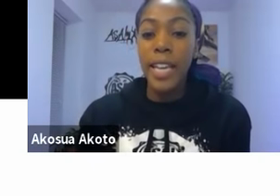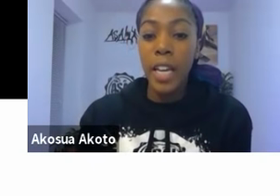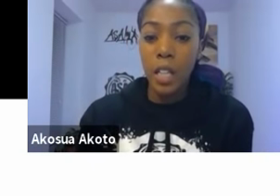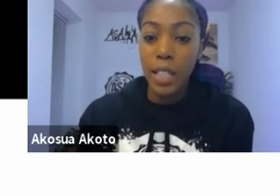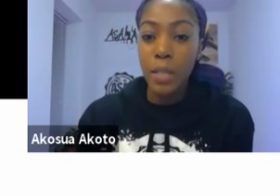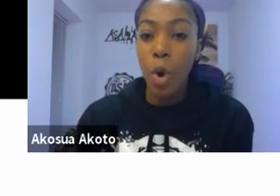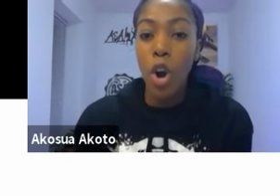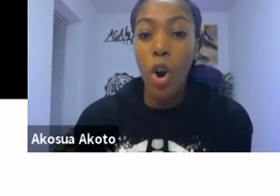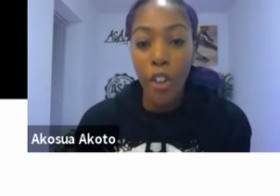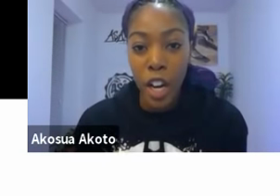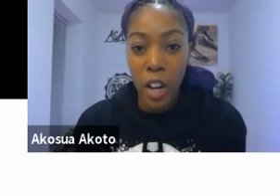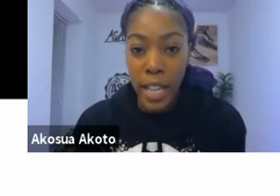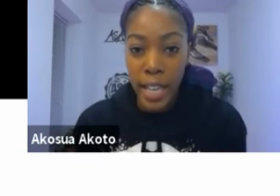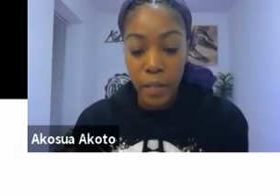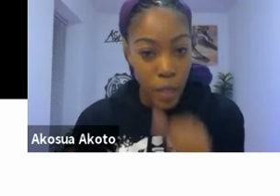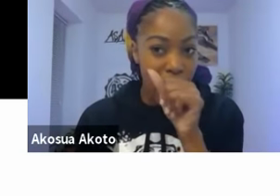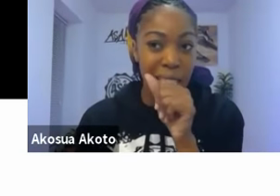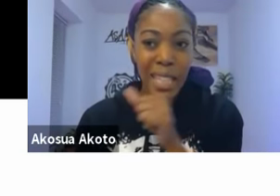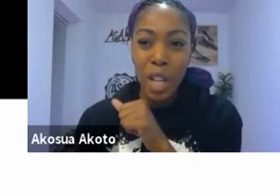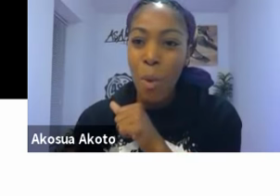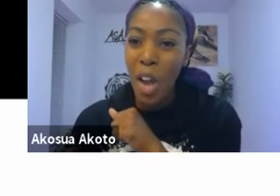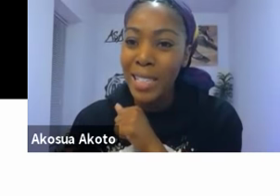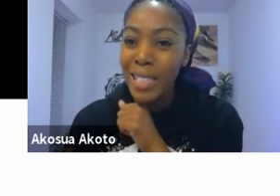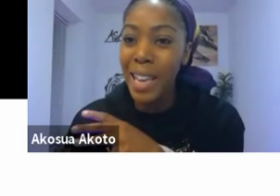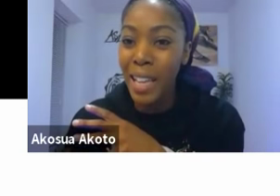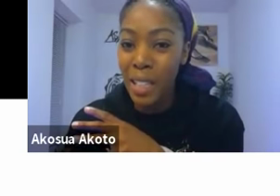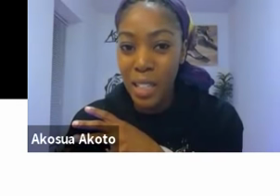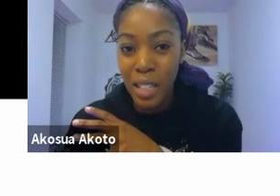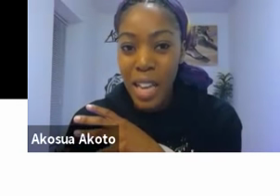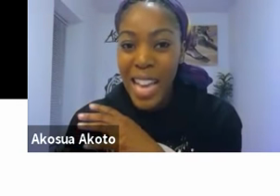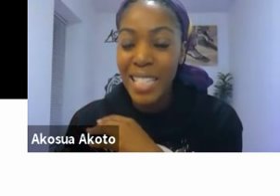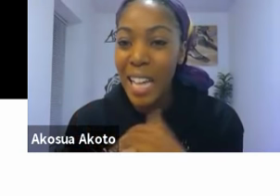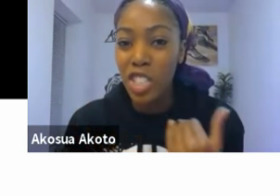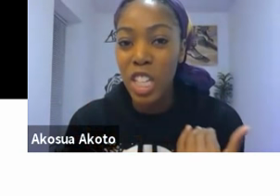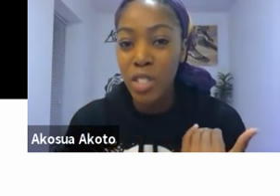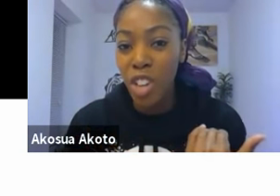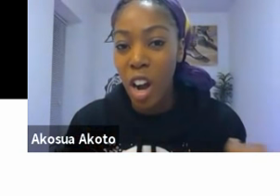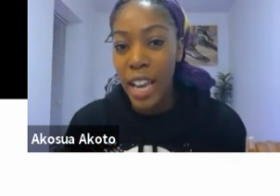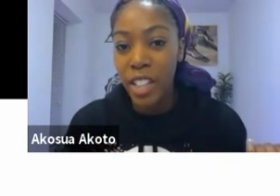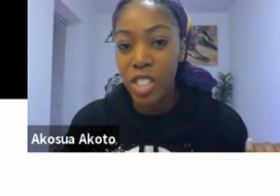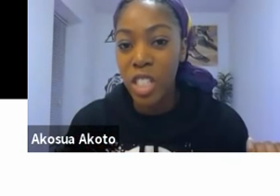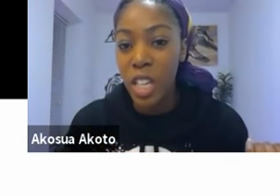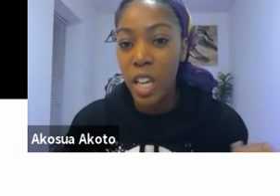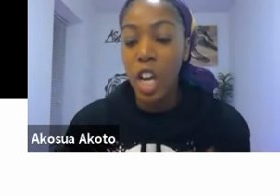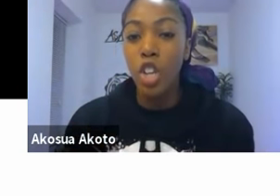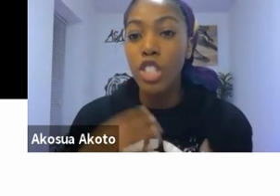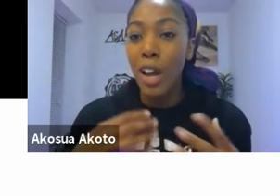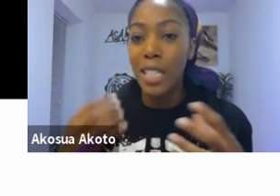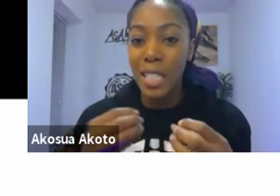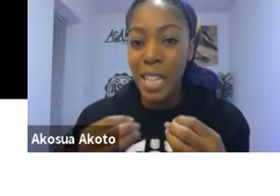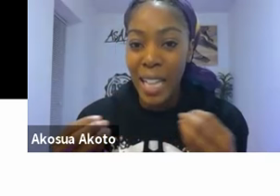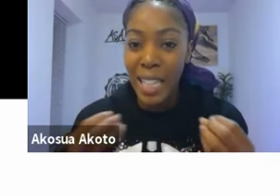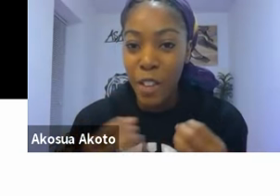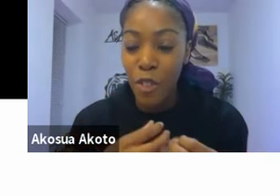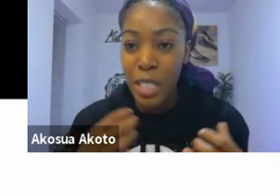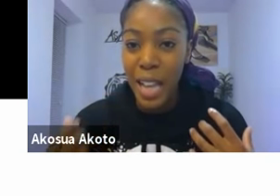you see, it's more choreo in it, it's a little more intense, it's not just raw energy, you start